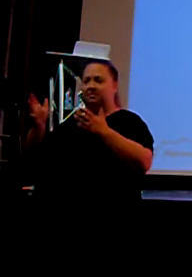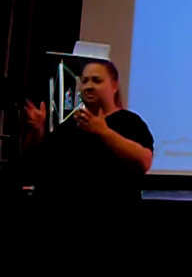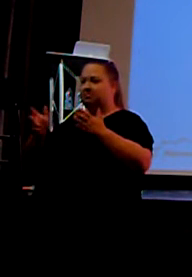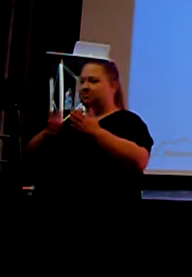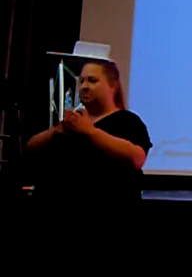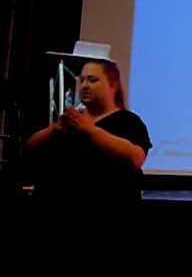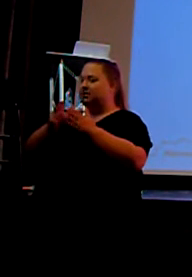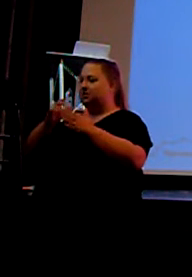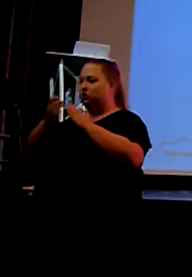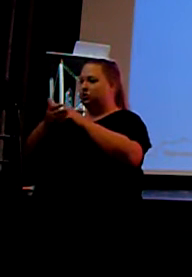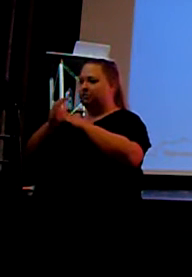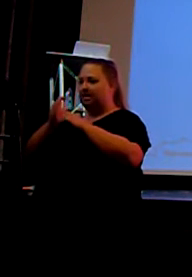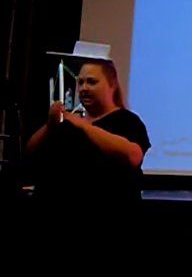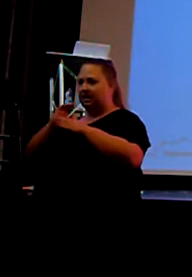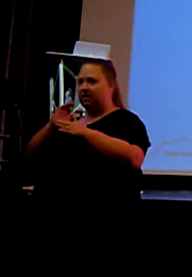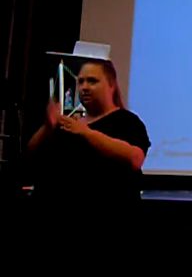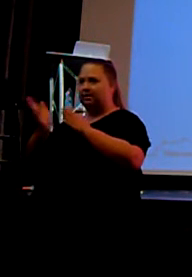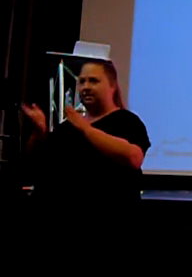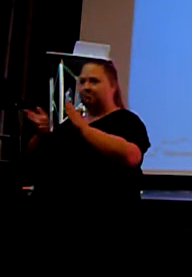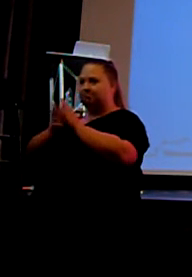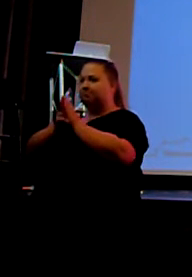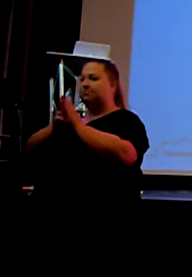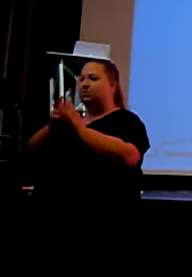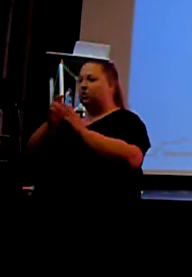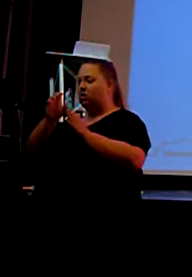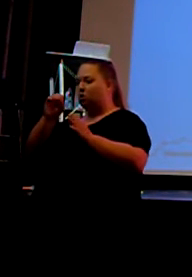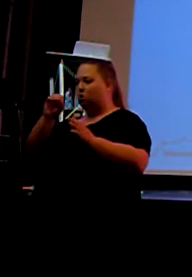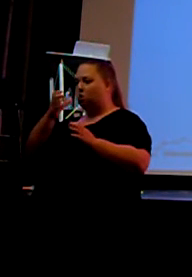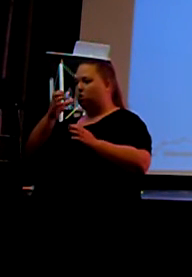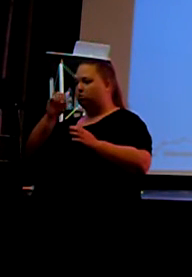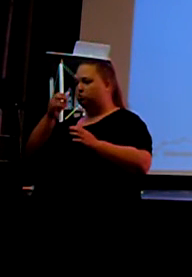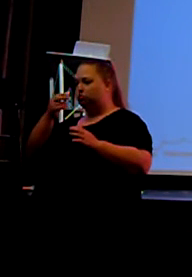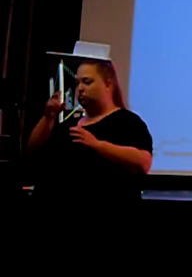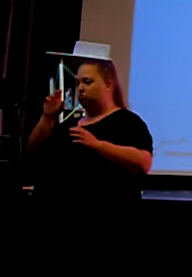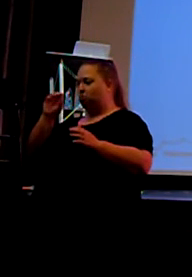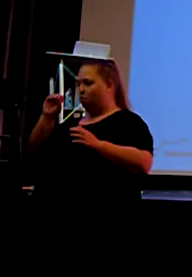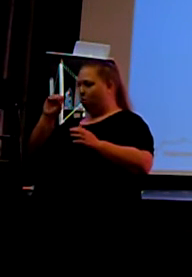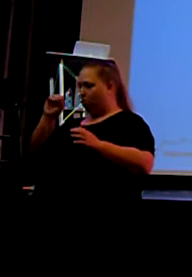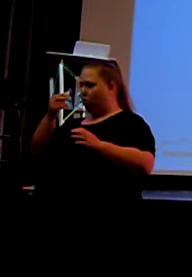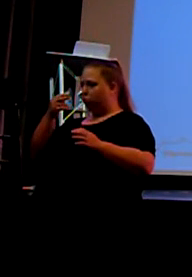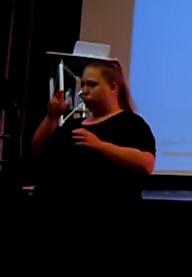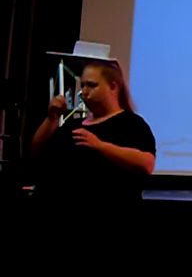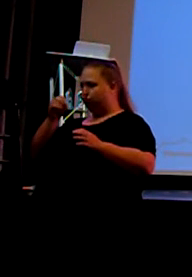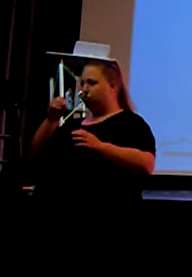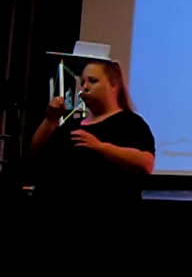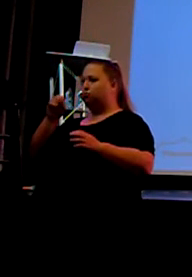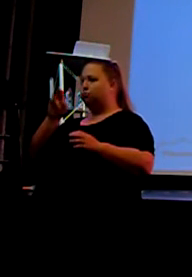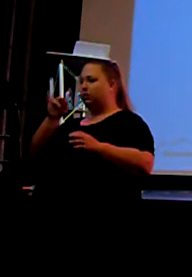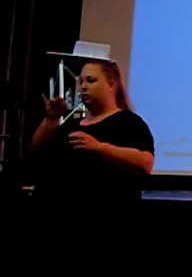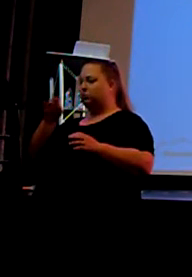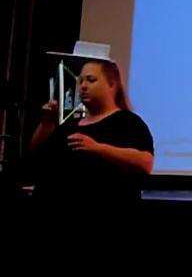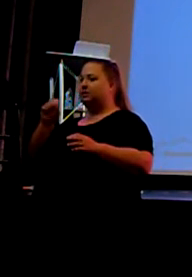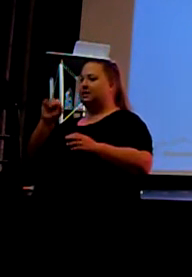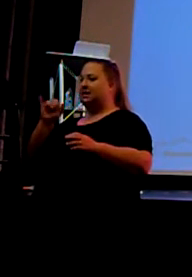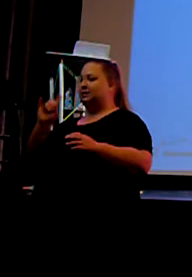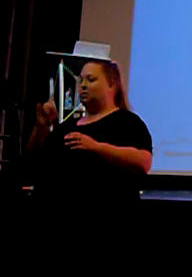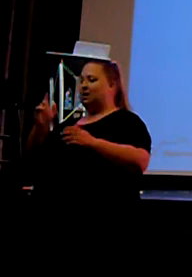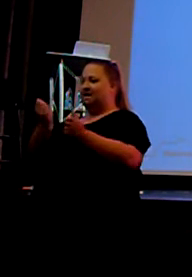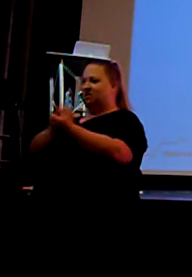sailed into Ocho Rios, which is where all the attractions are.